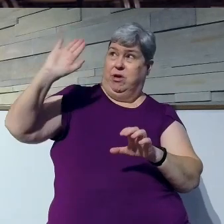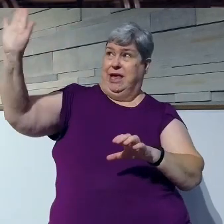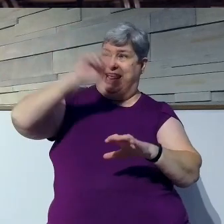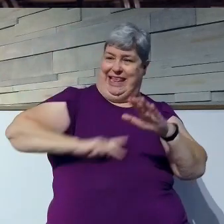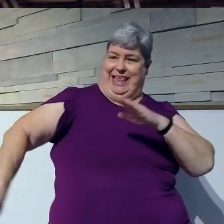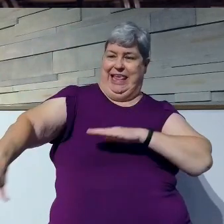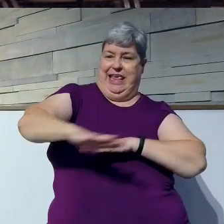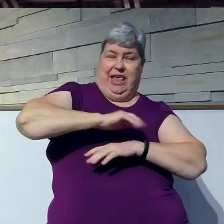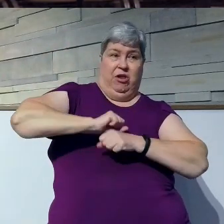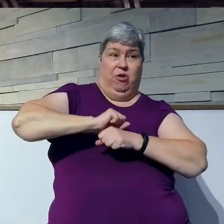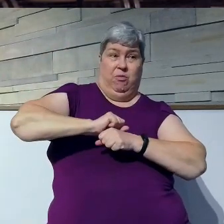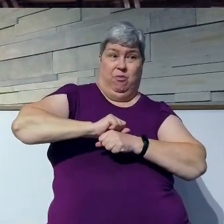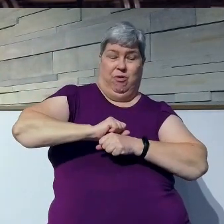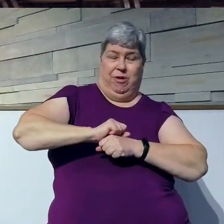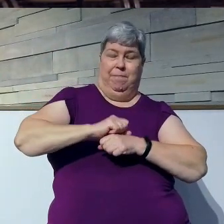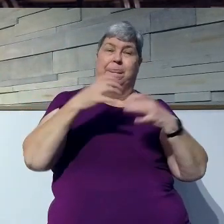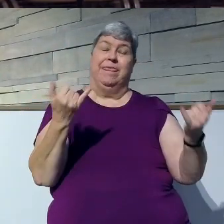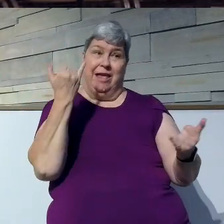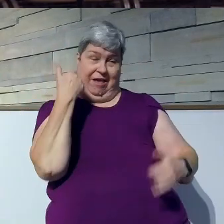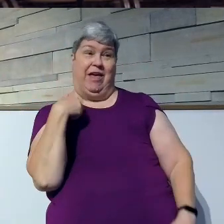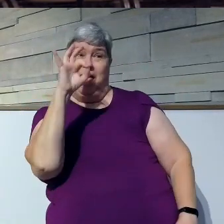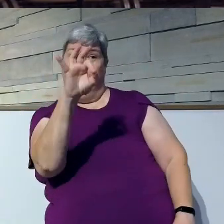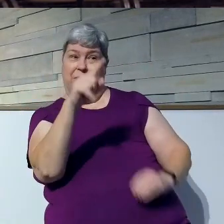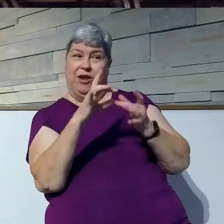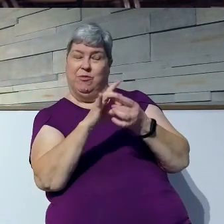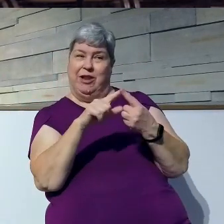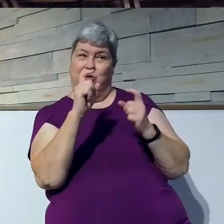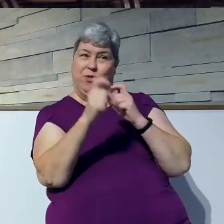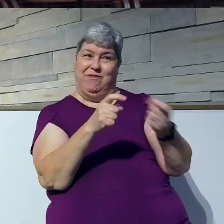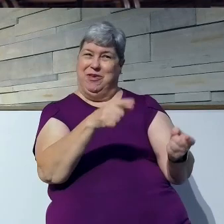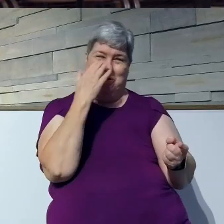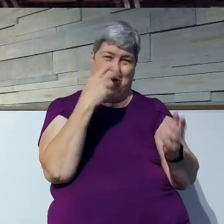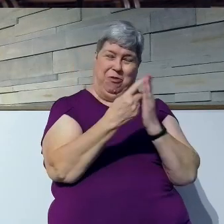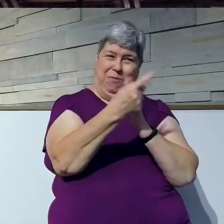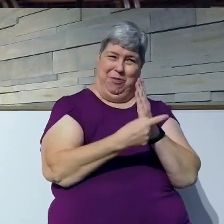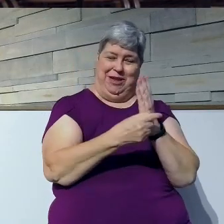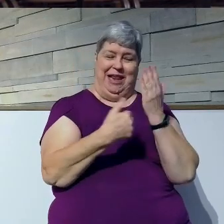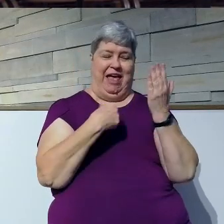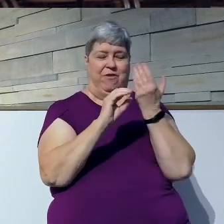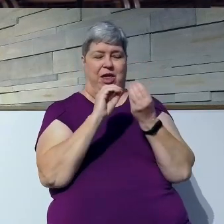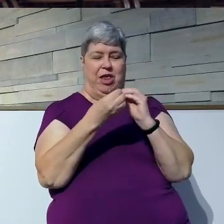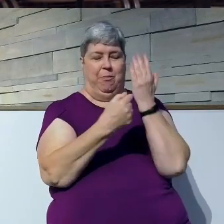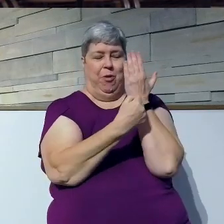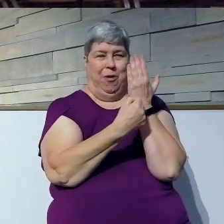work. Now, if I'm preaching on giving, you know your bulletin has a number on it. It has a number on the back,